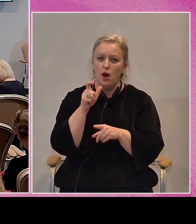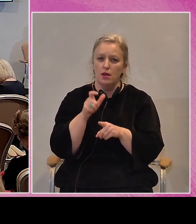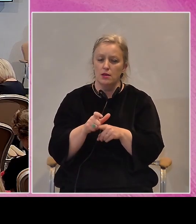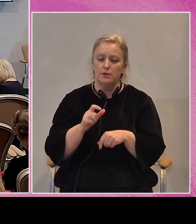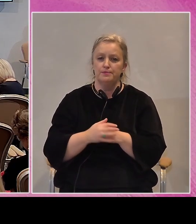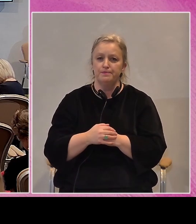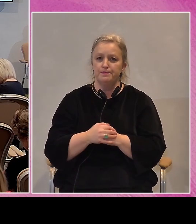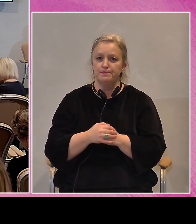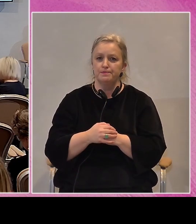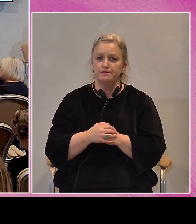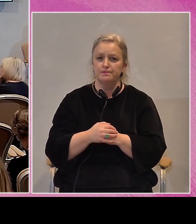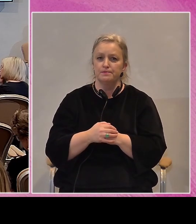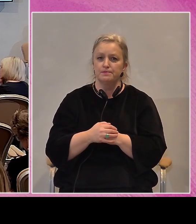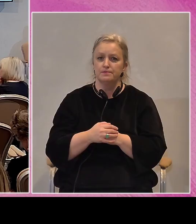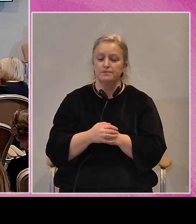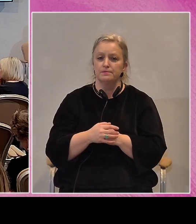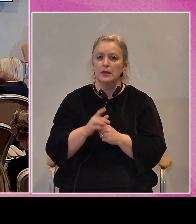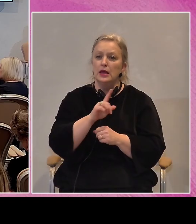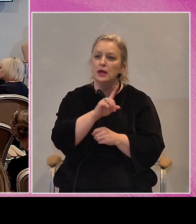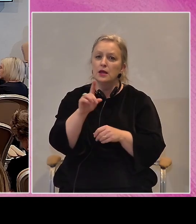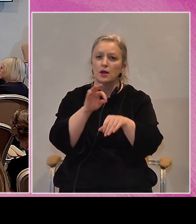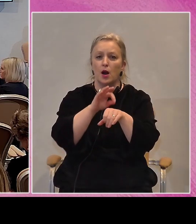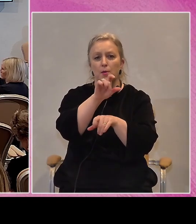patients with a right diagnosis is well organized?